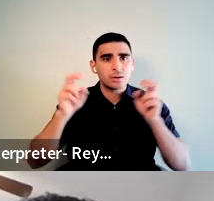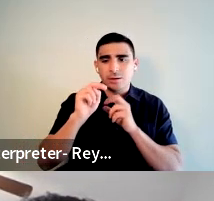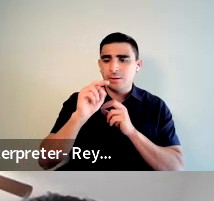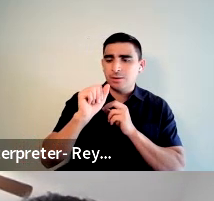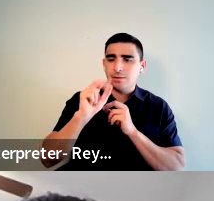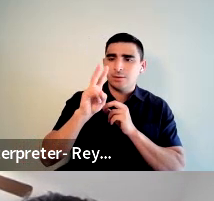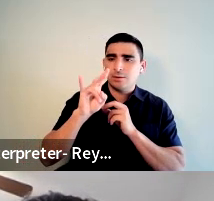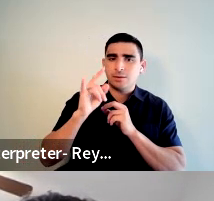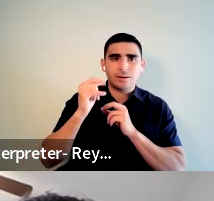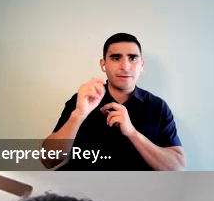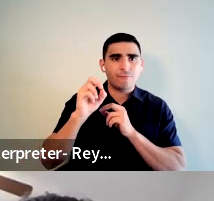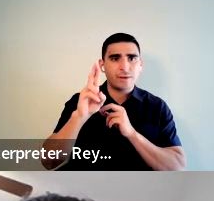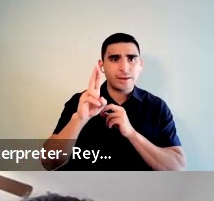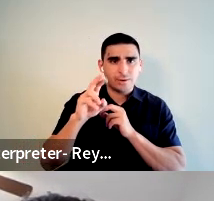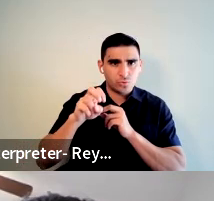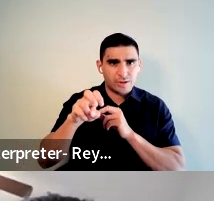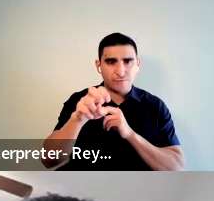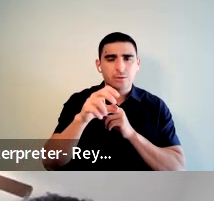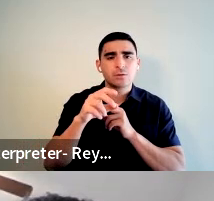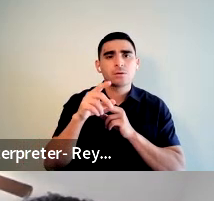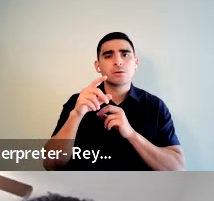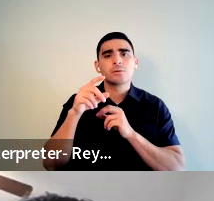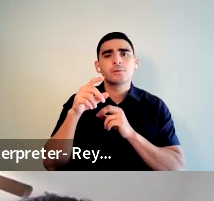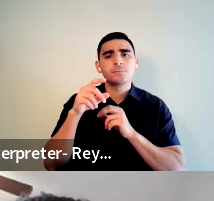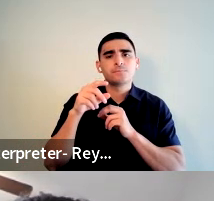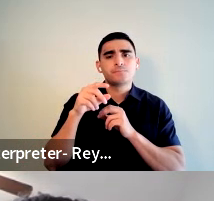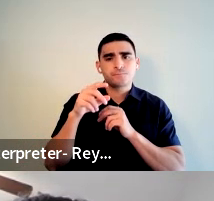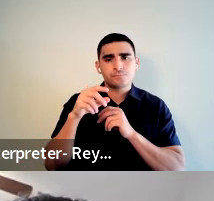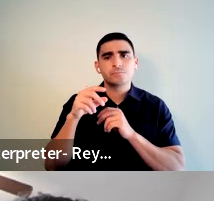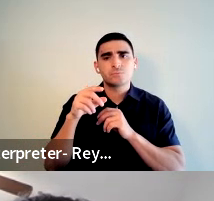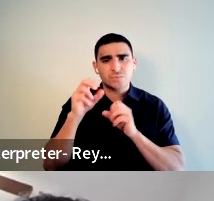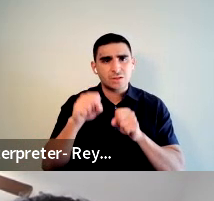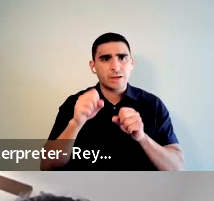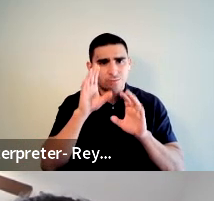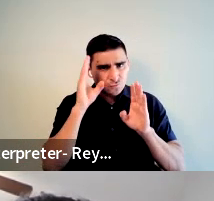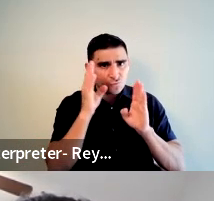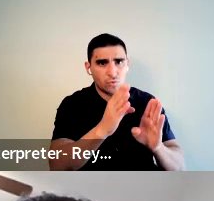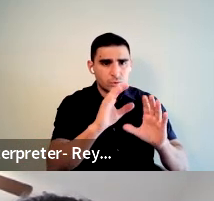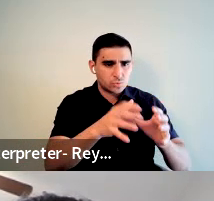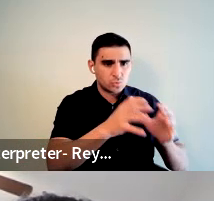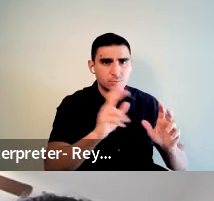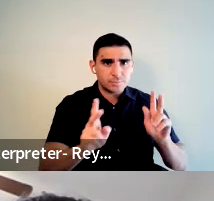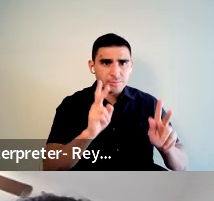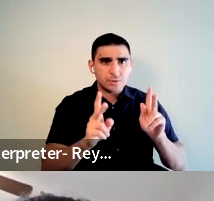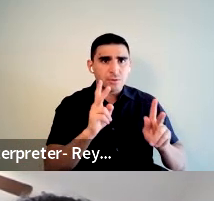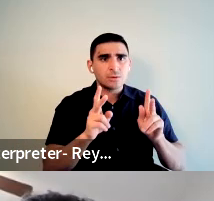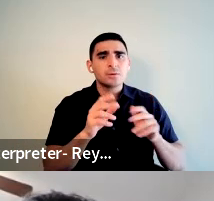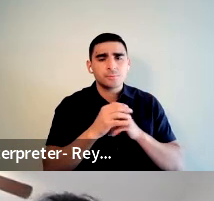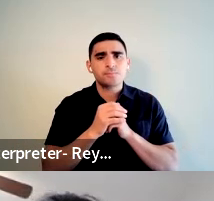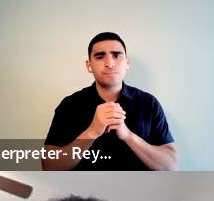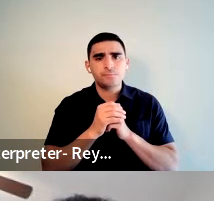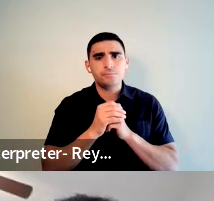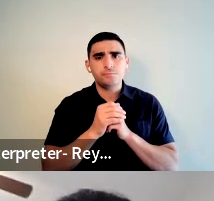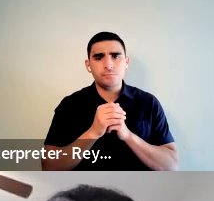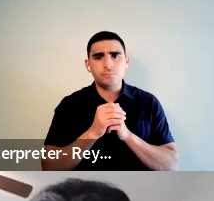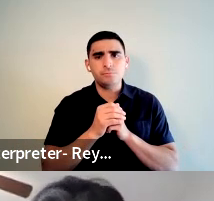existing grant to serve that population currently interacting with law